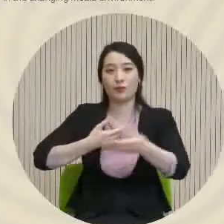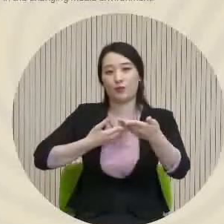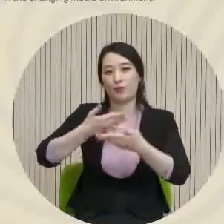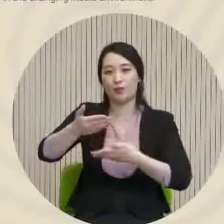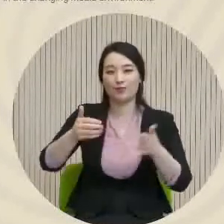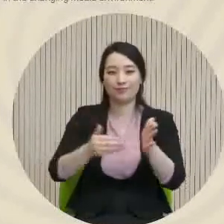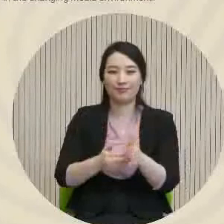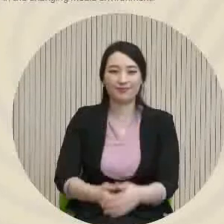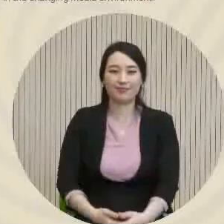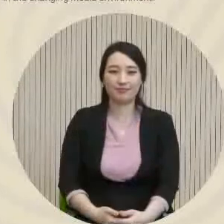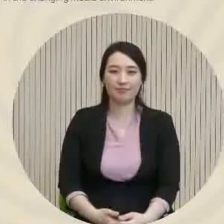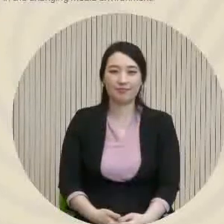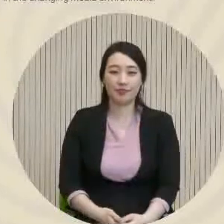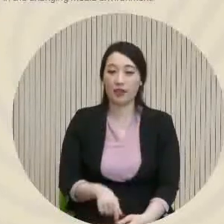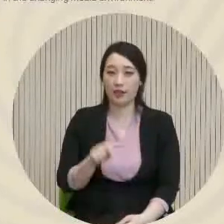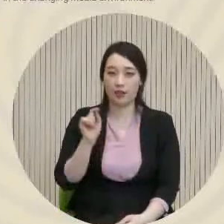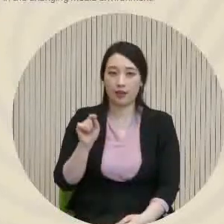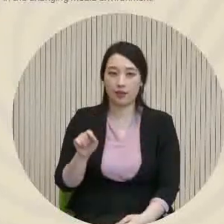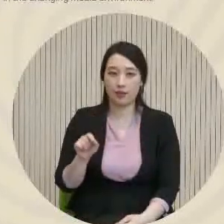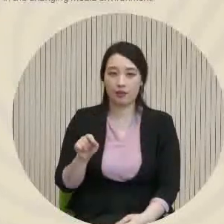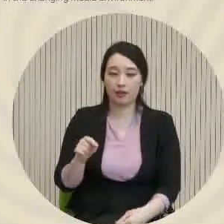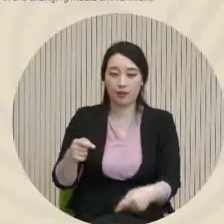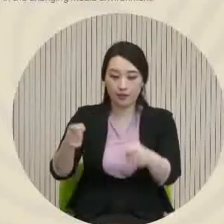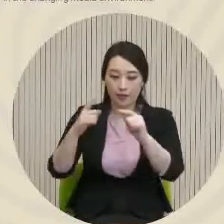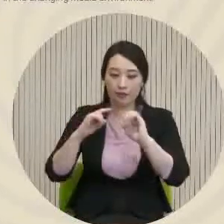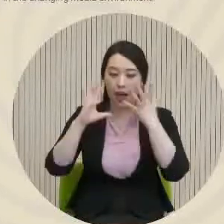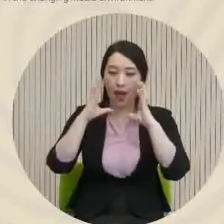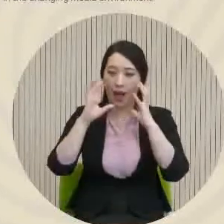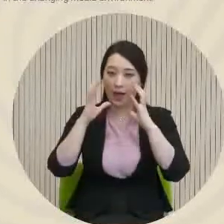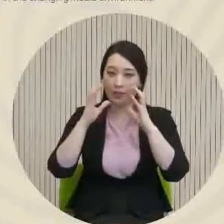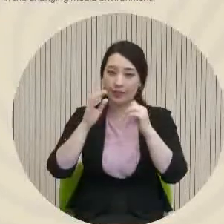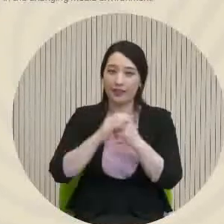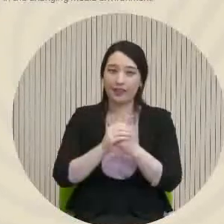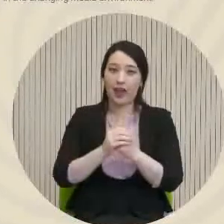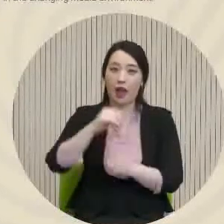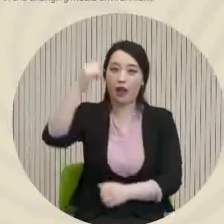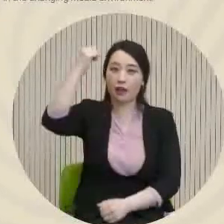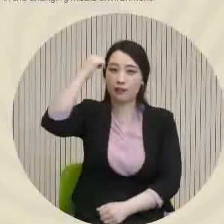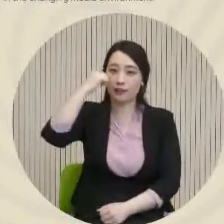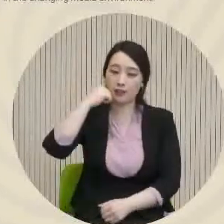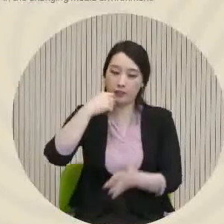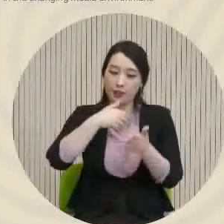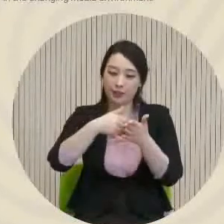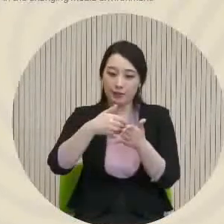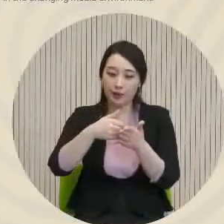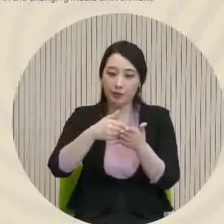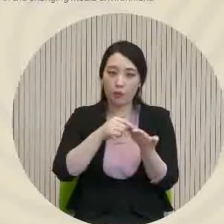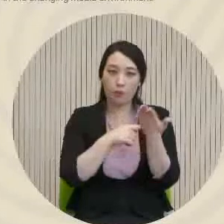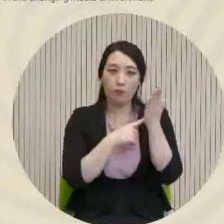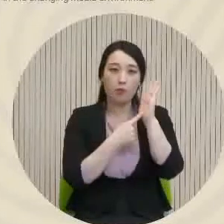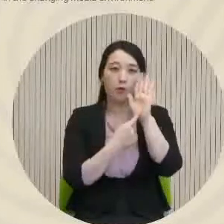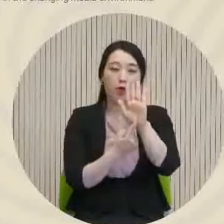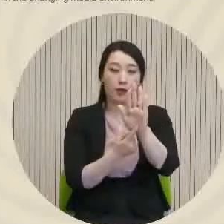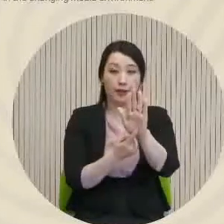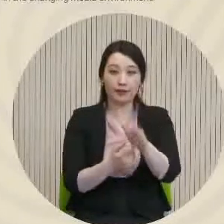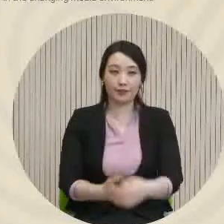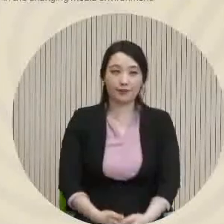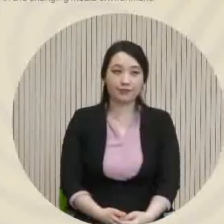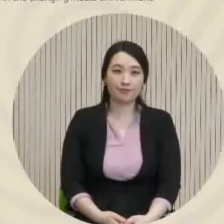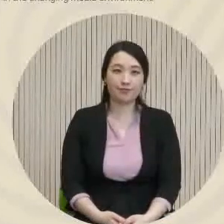bookstagram after reading books. And this is what the